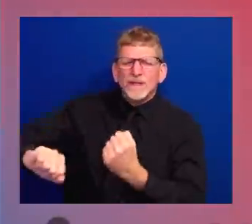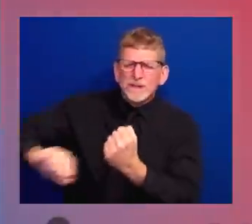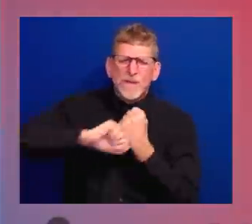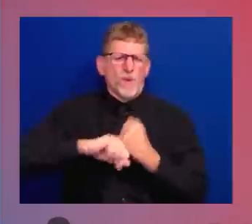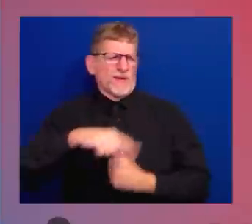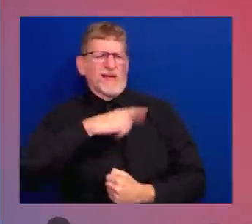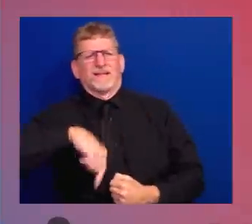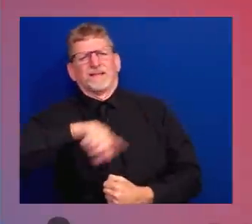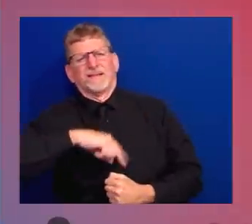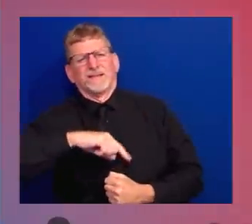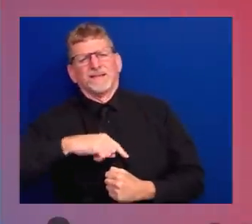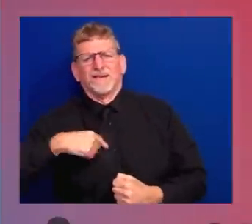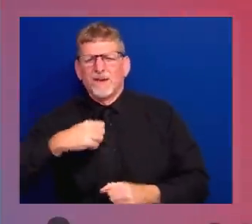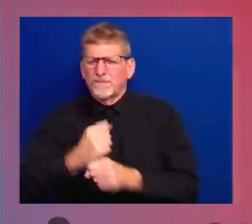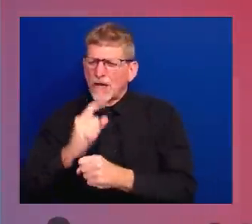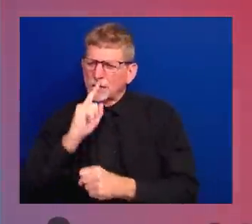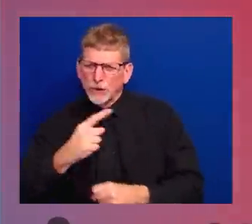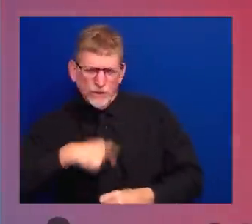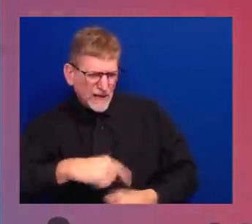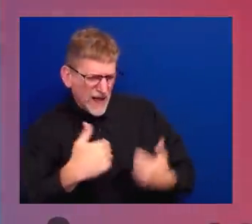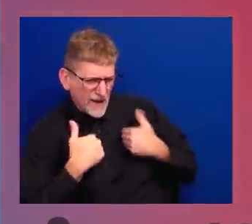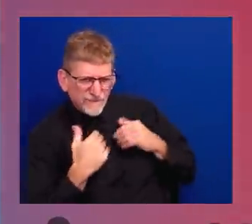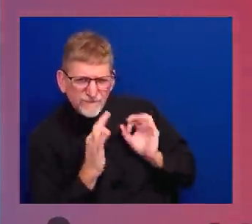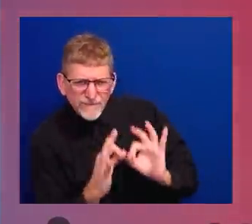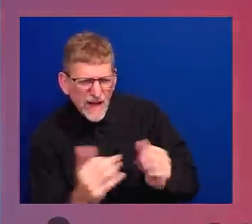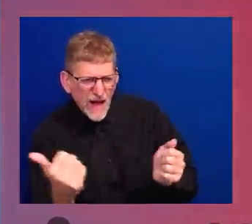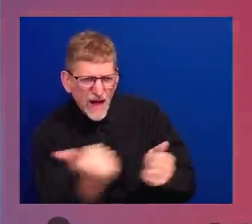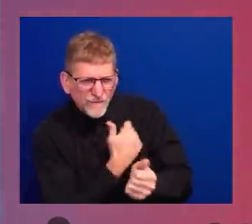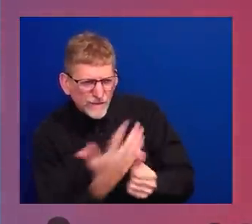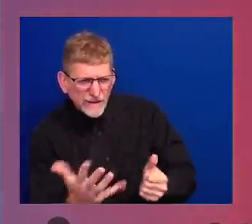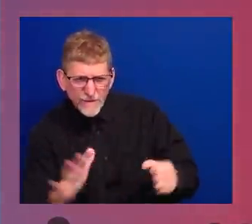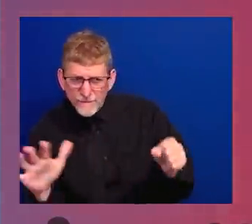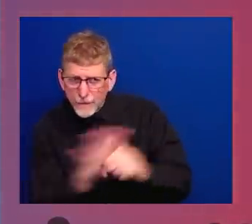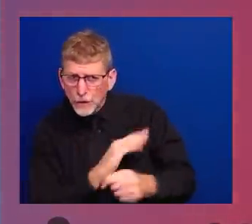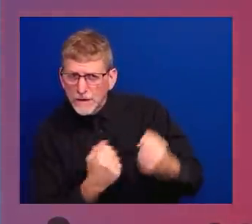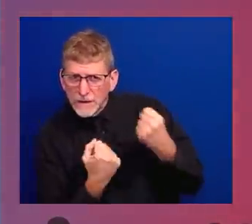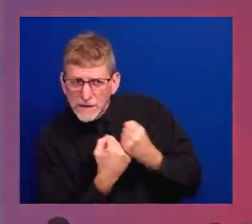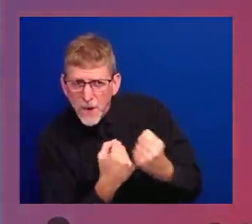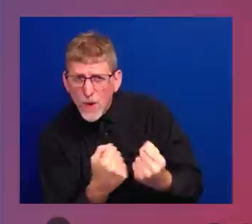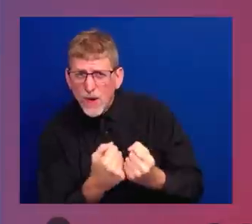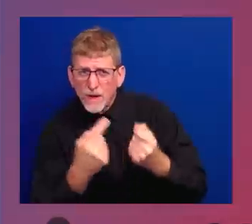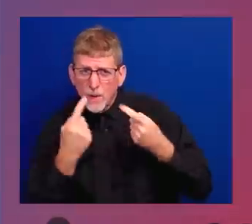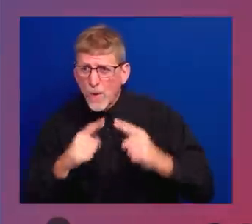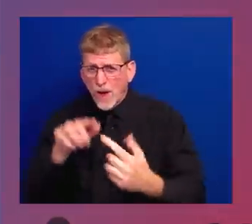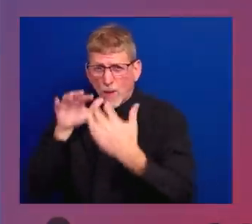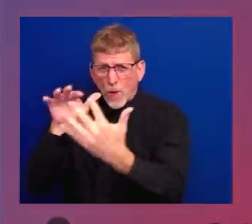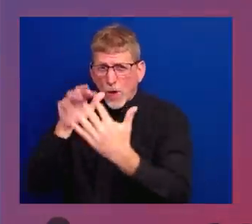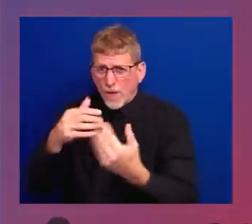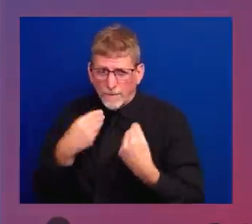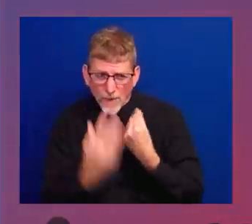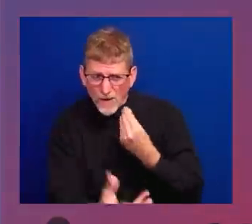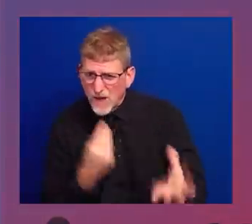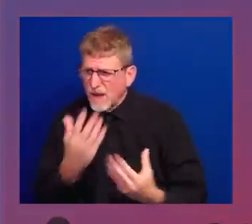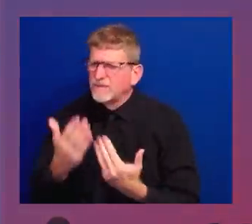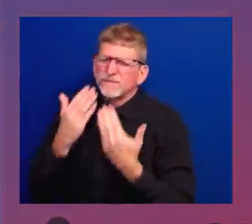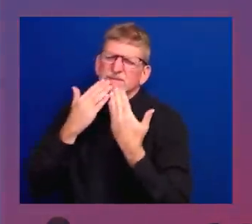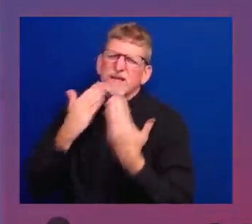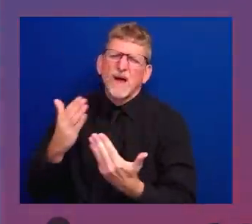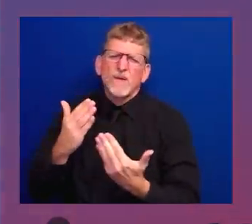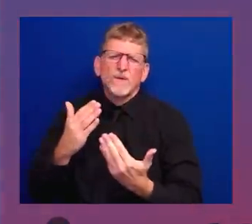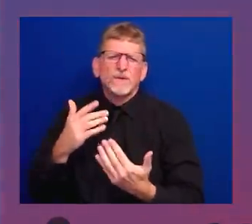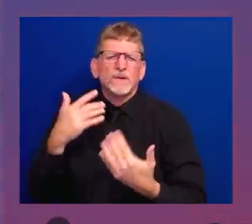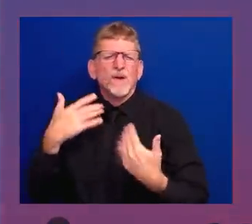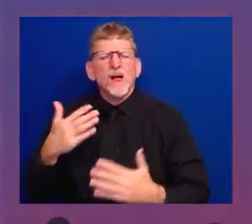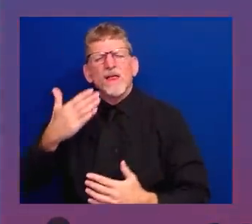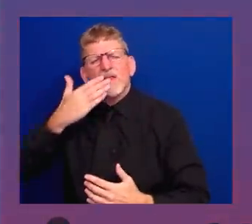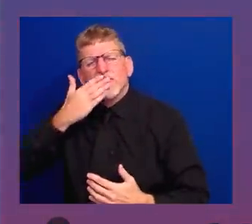fully address the consequences of war. Thank you for taking the bold step to recognize the effects of environmental